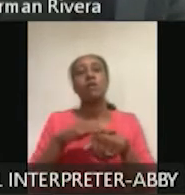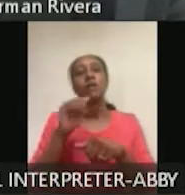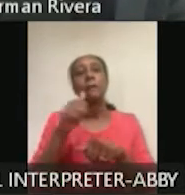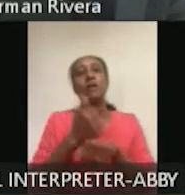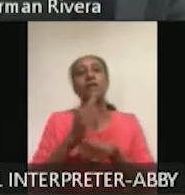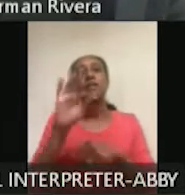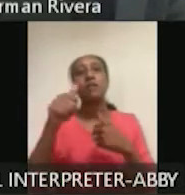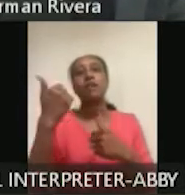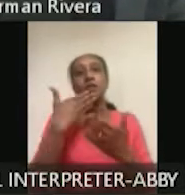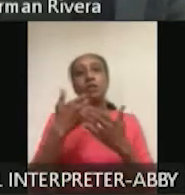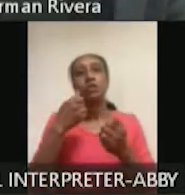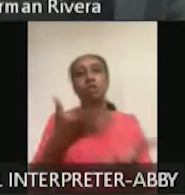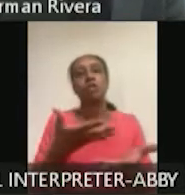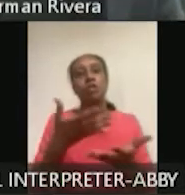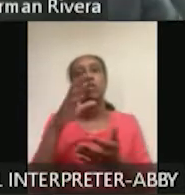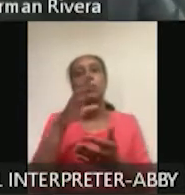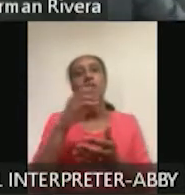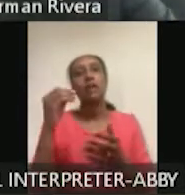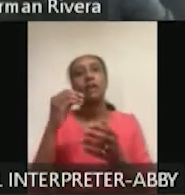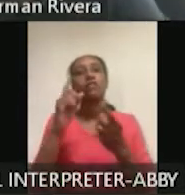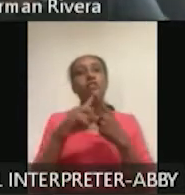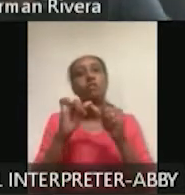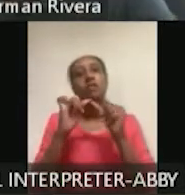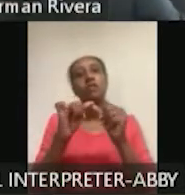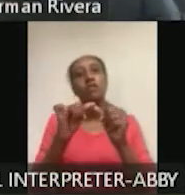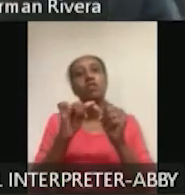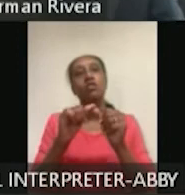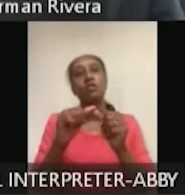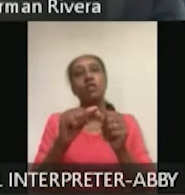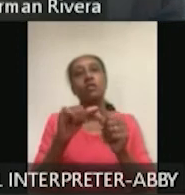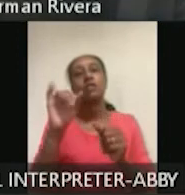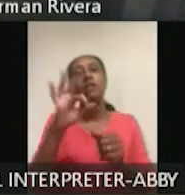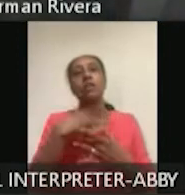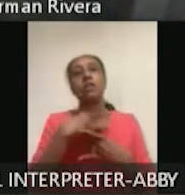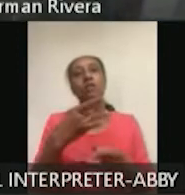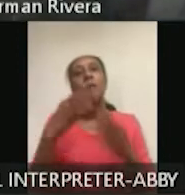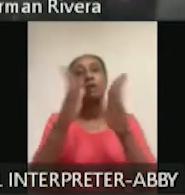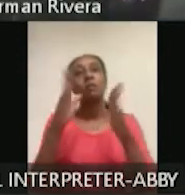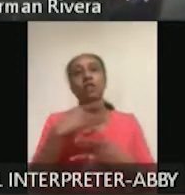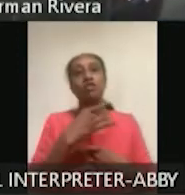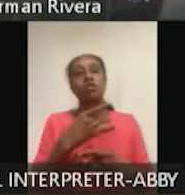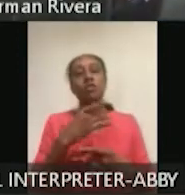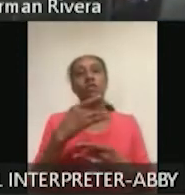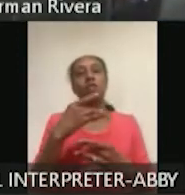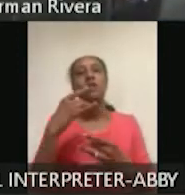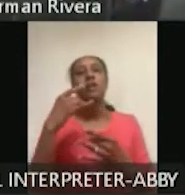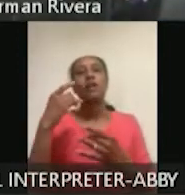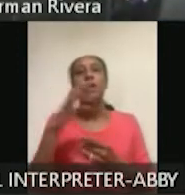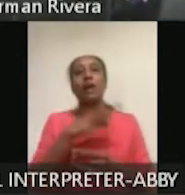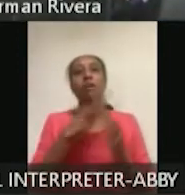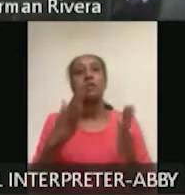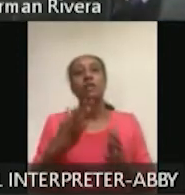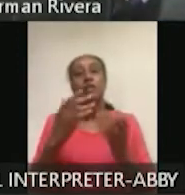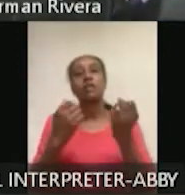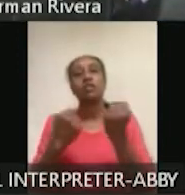good cause in furtherance of substantial public interest. The applicant justifies that